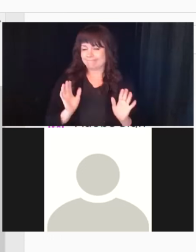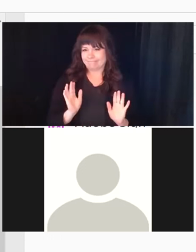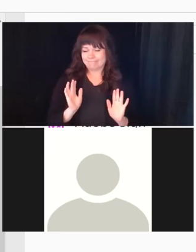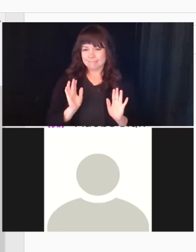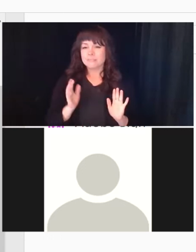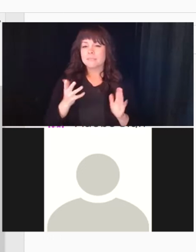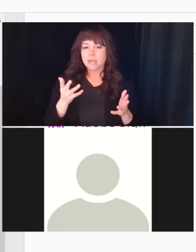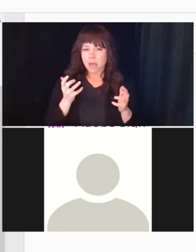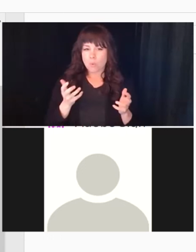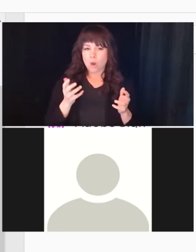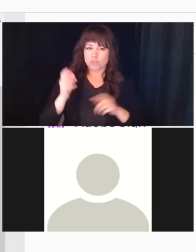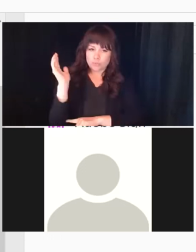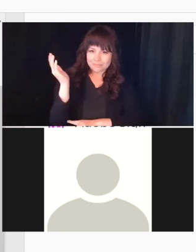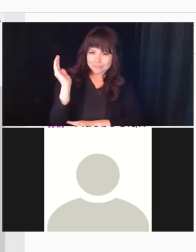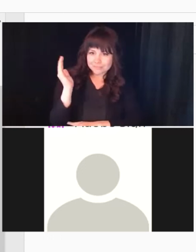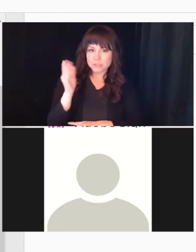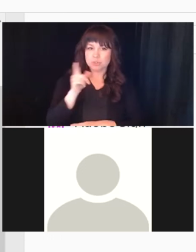of